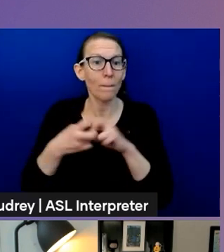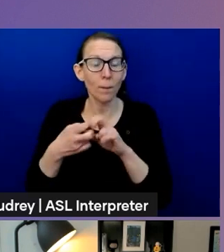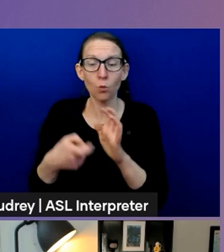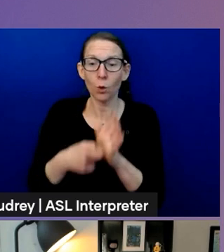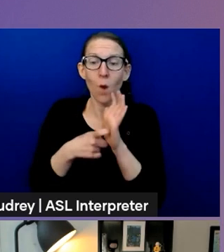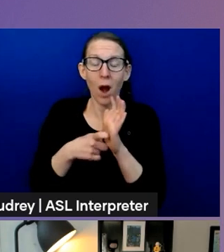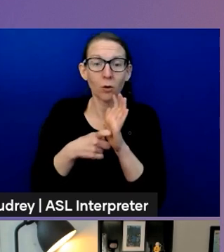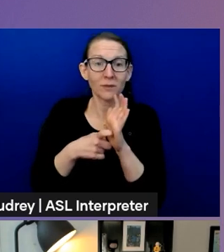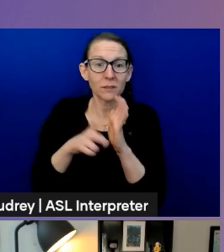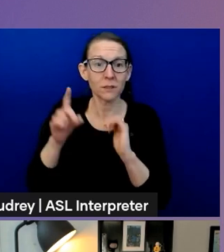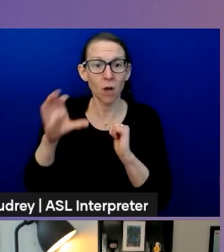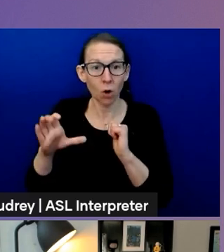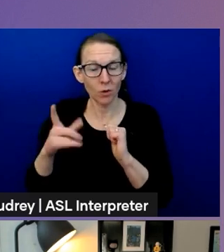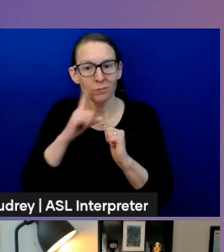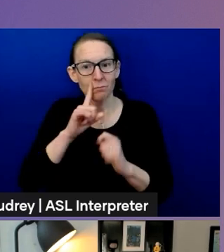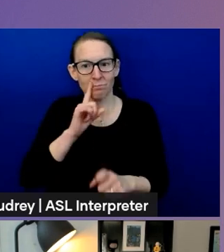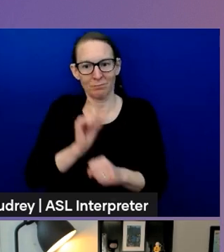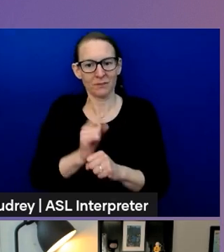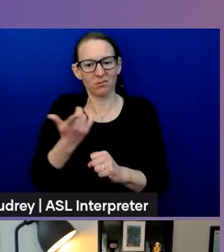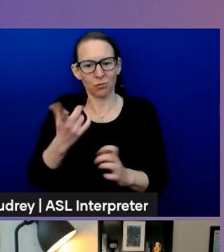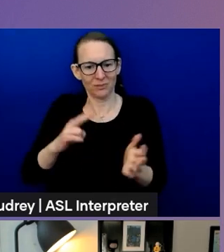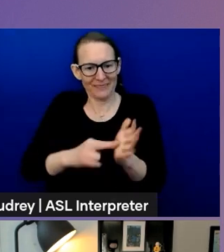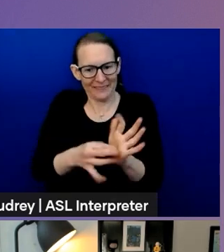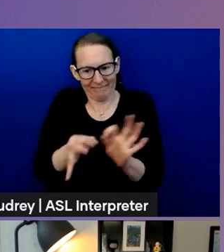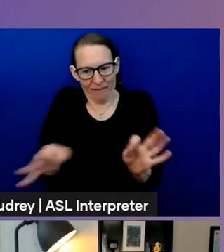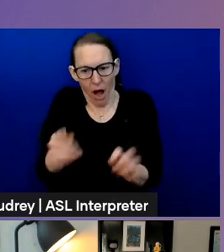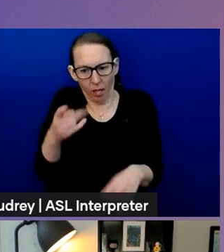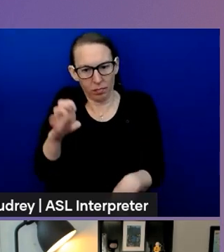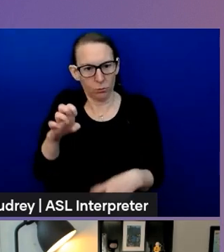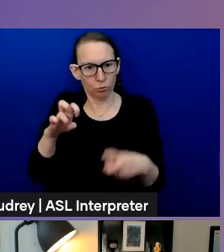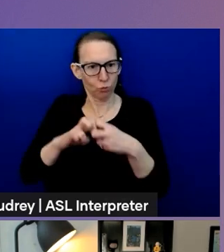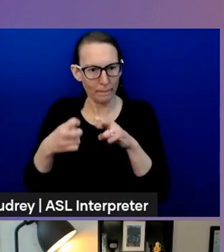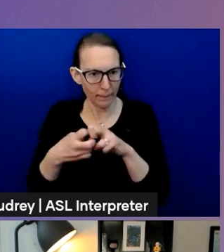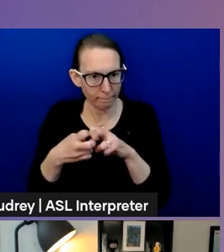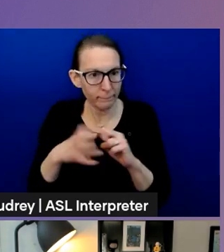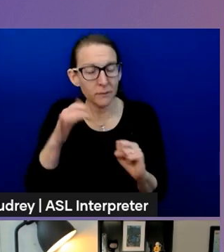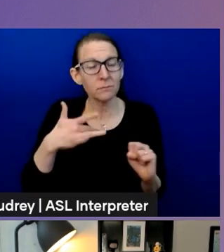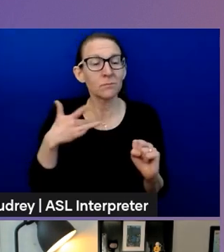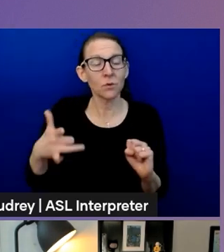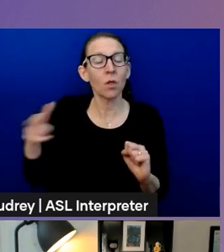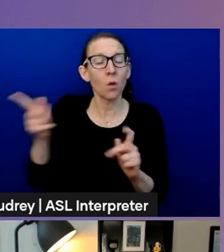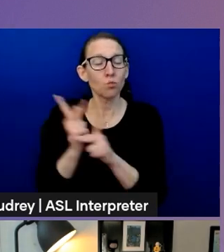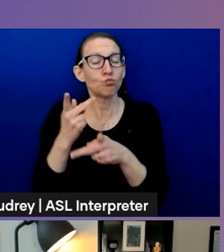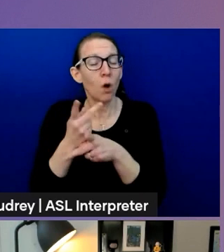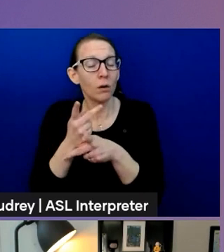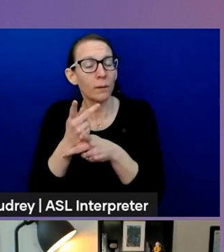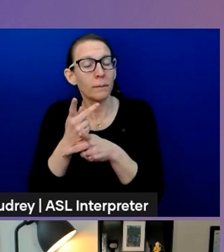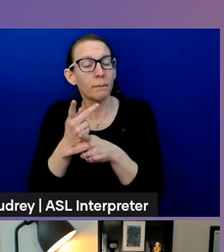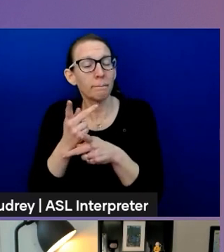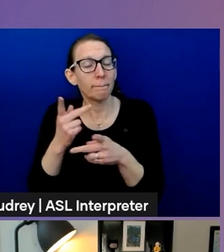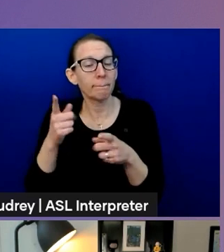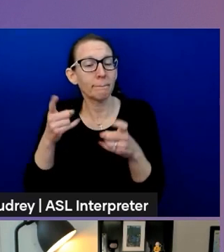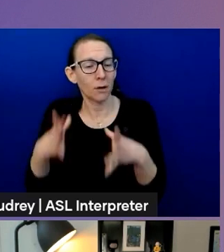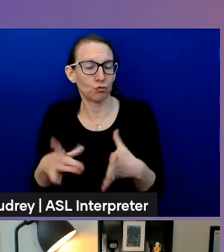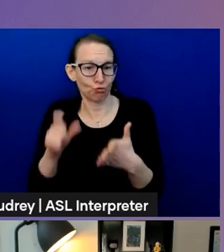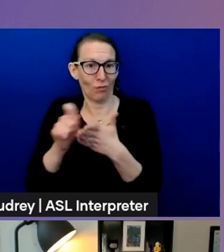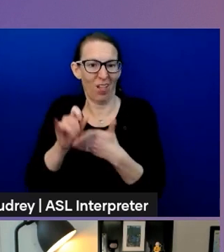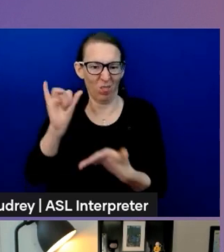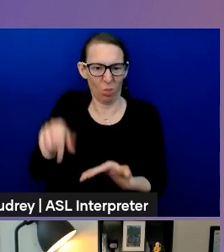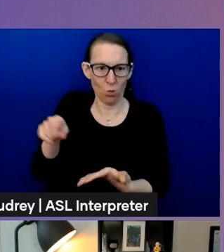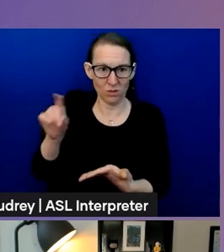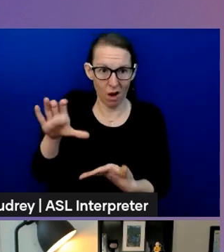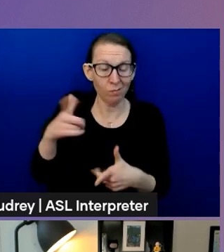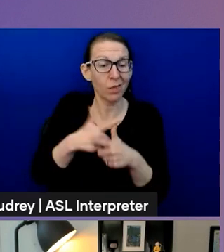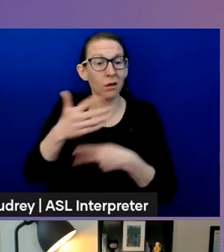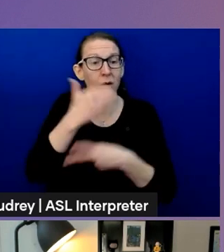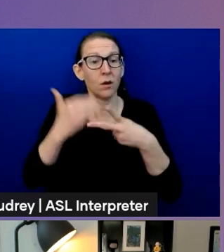essentially defining the problem. And usually it's kind of the product managers that are writing these documents. Then you have the RFC,